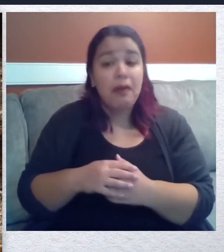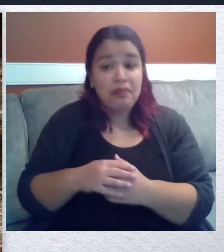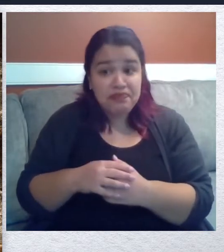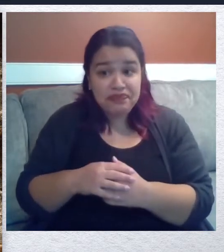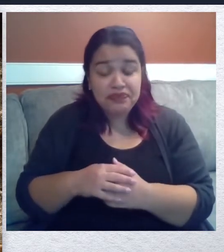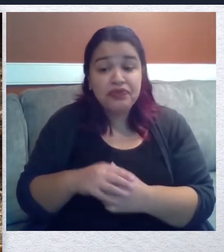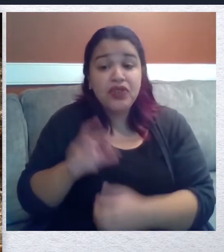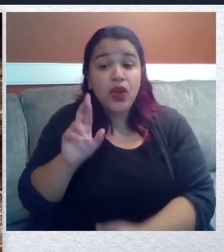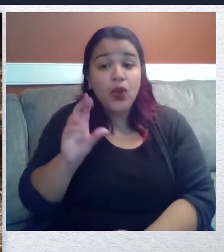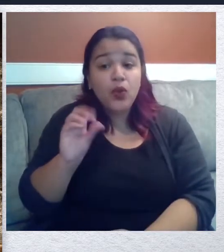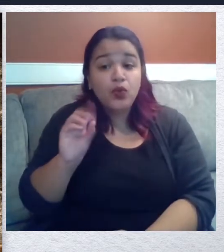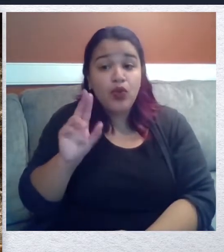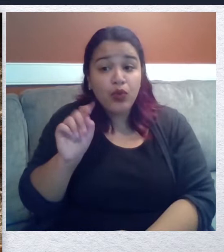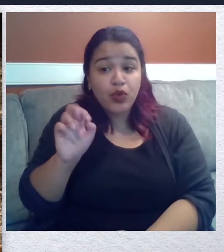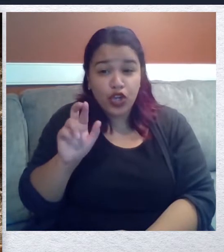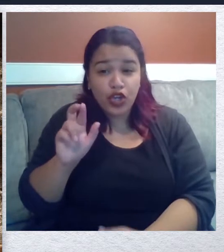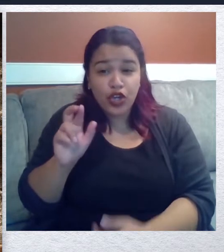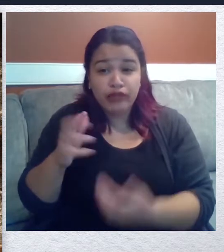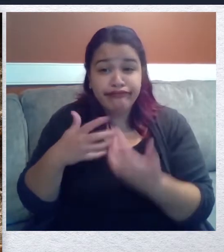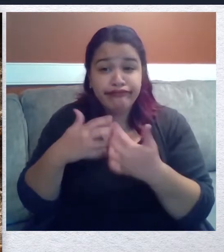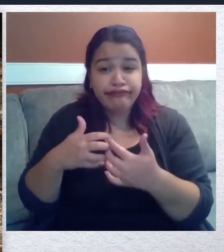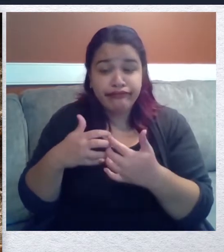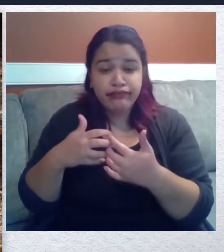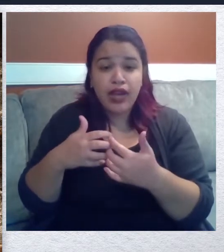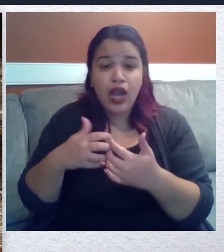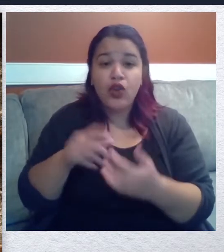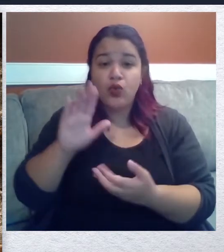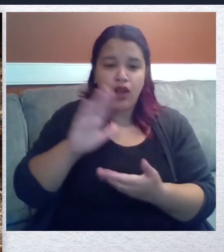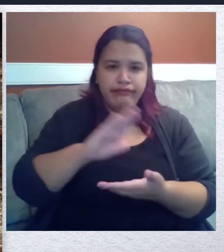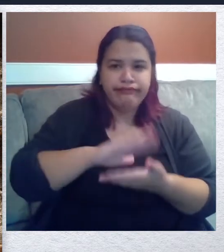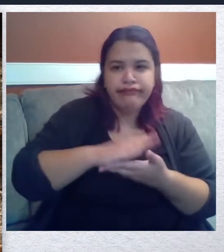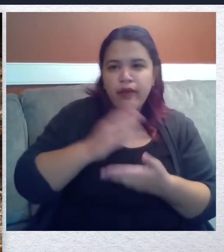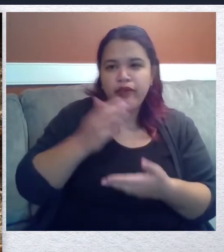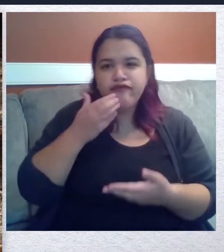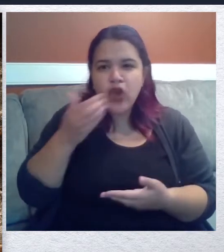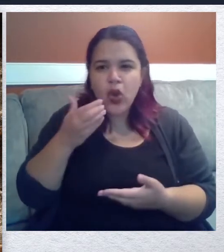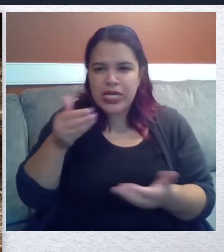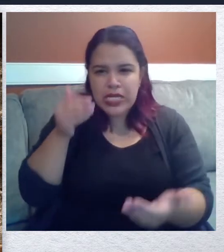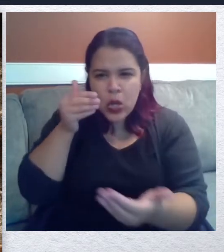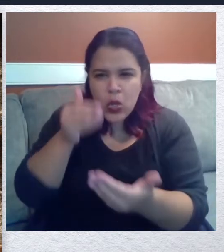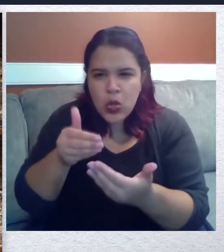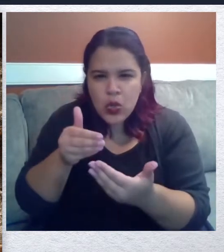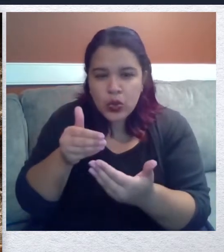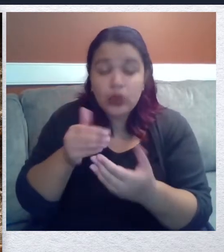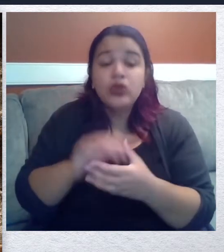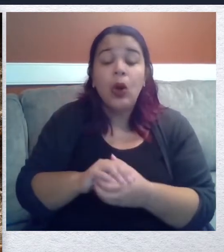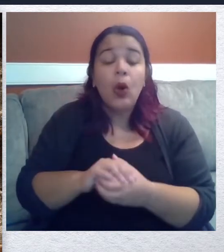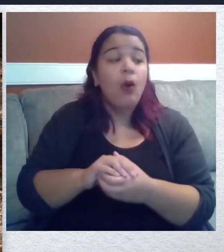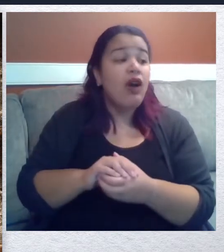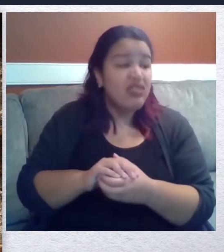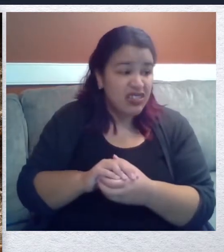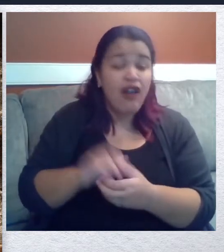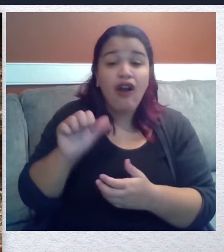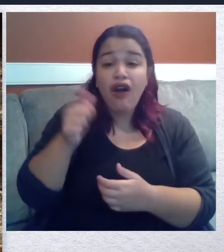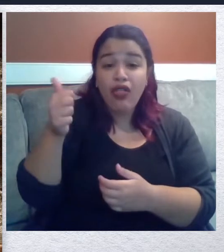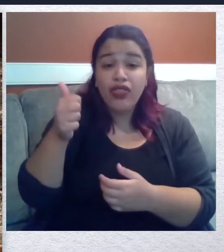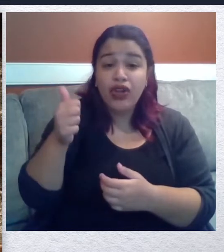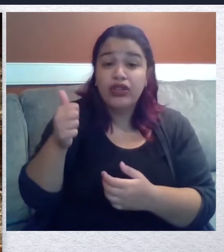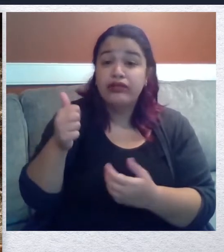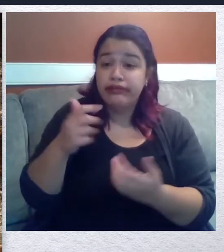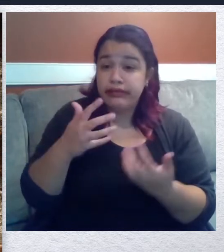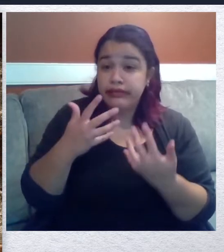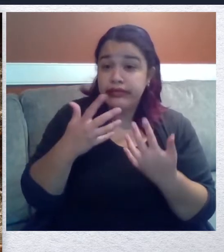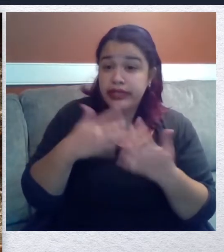off Wi-Fi on other devices. It's also a good idea to let everyone in your house know when your